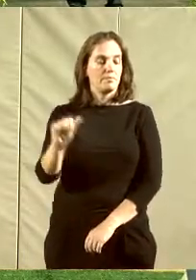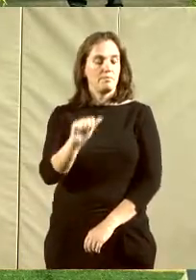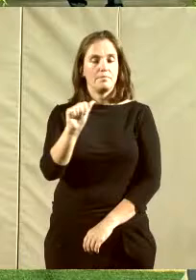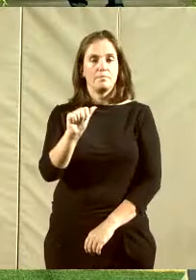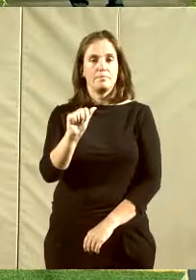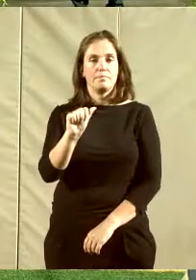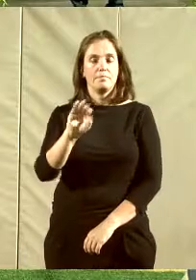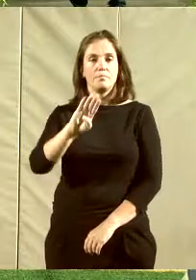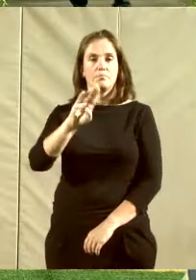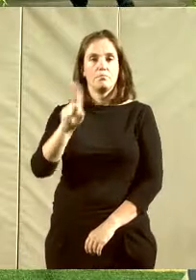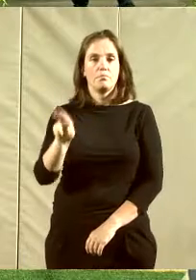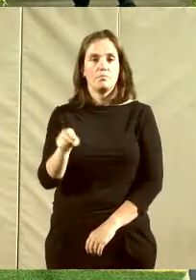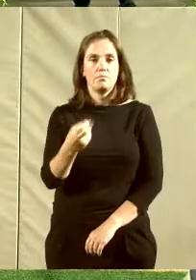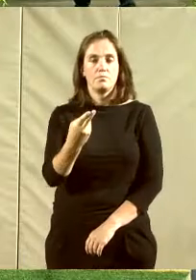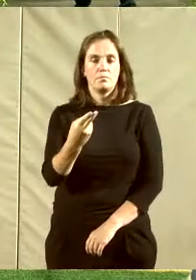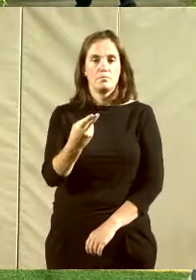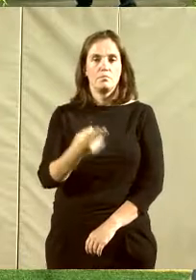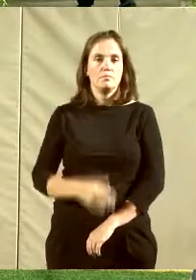Lynn Bush.